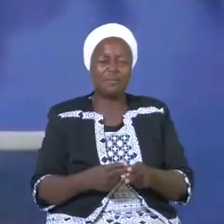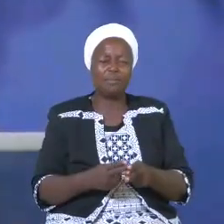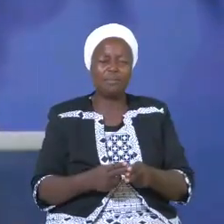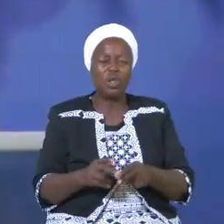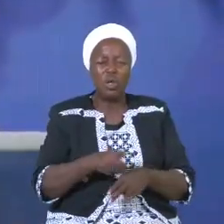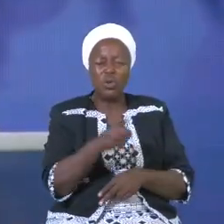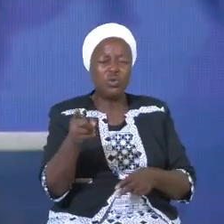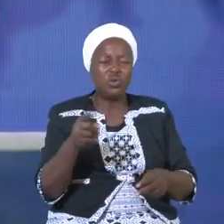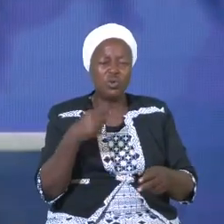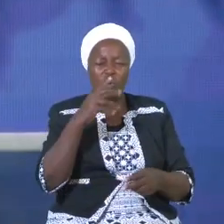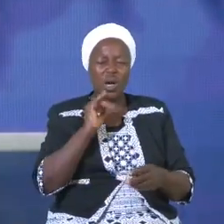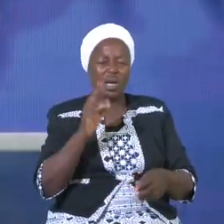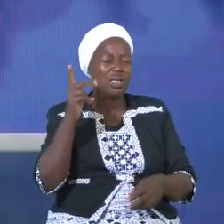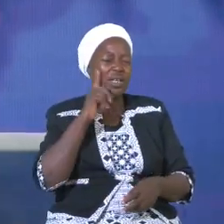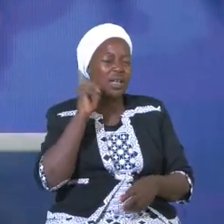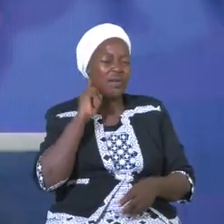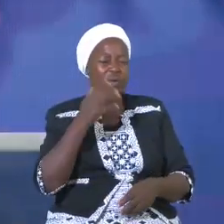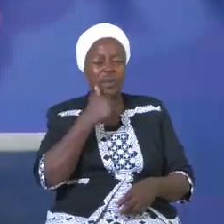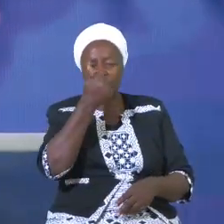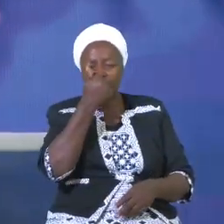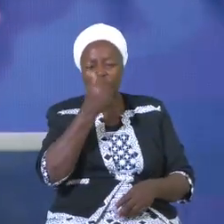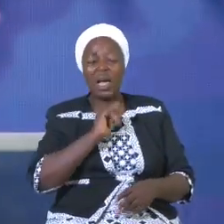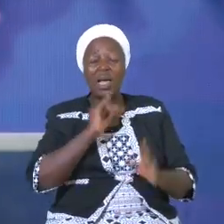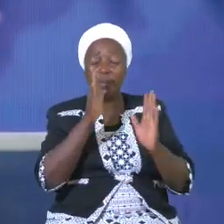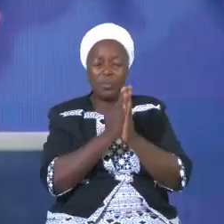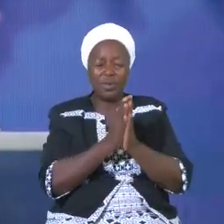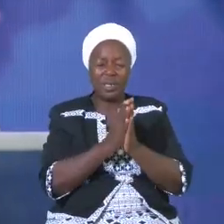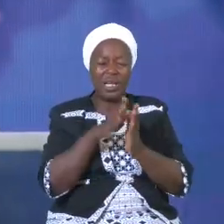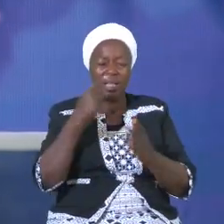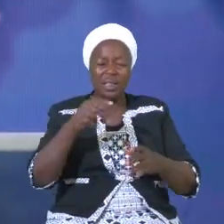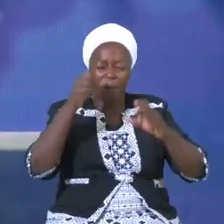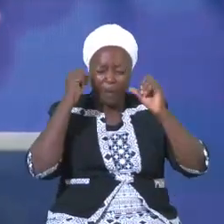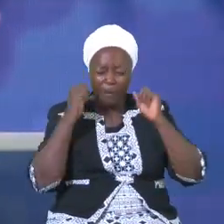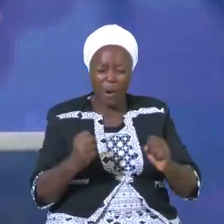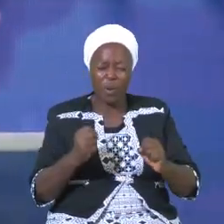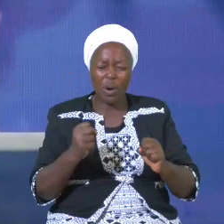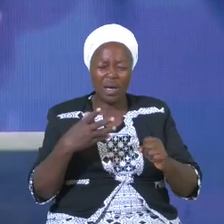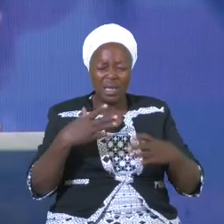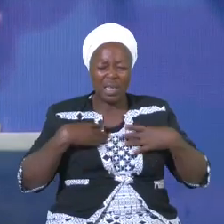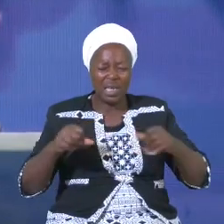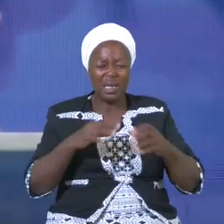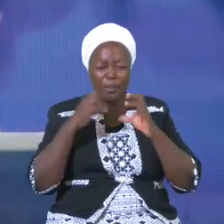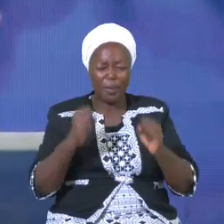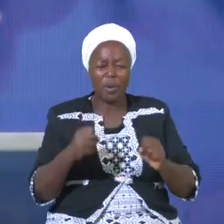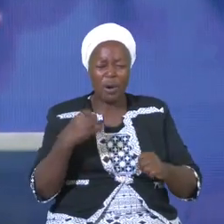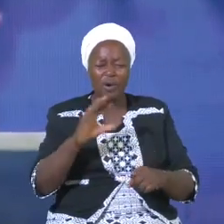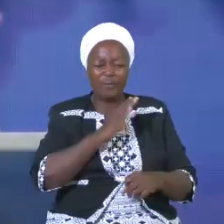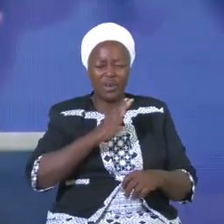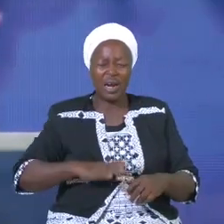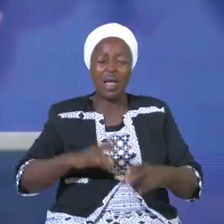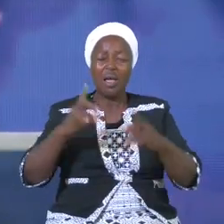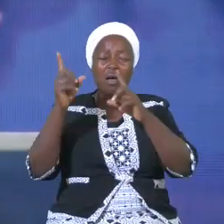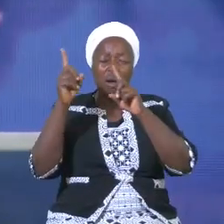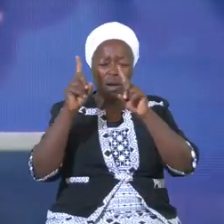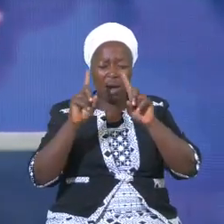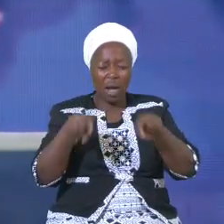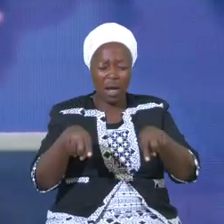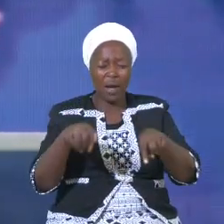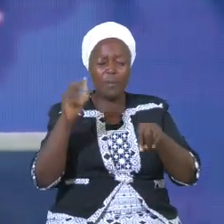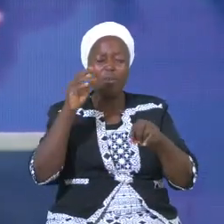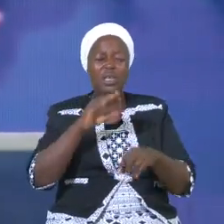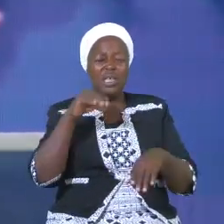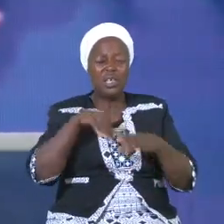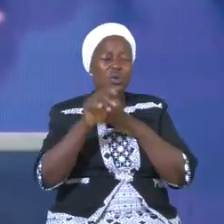deaf and damn i pray the power healing power of christ come in your ears